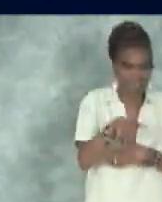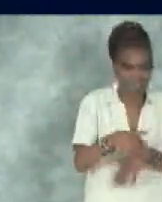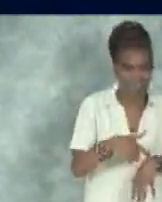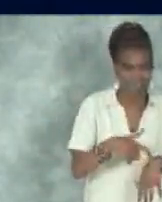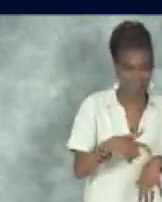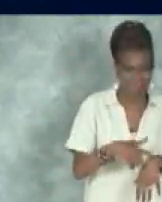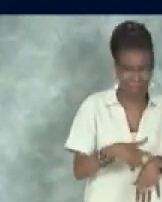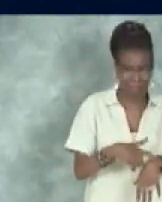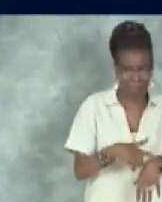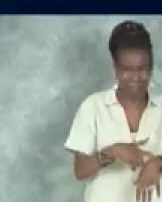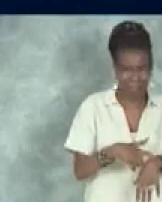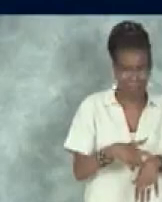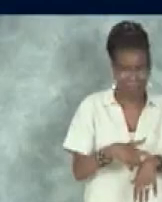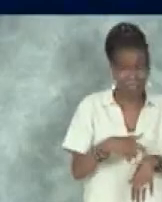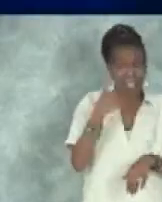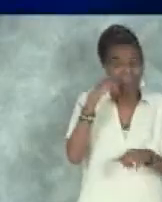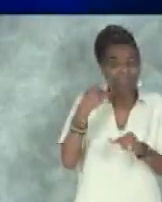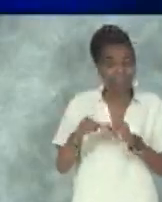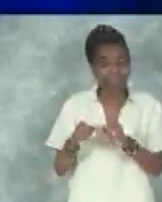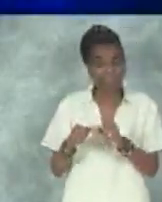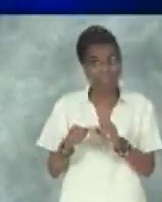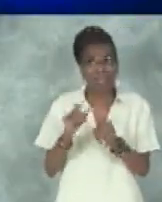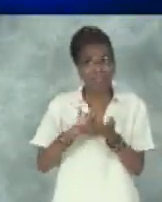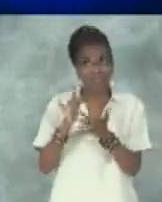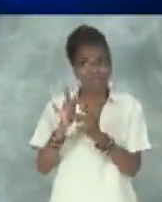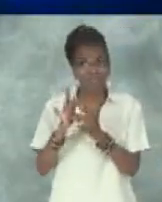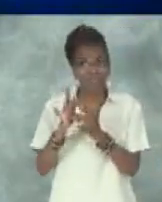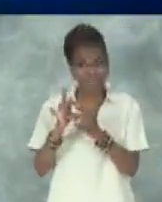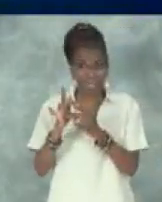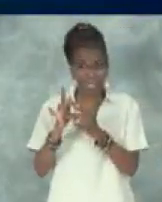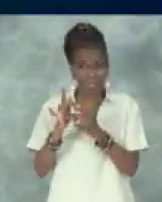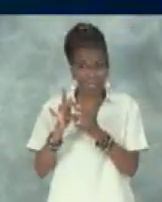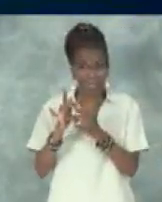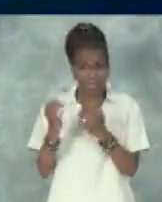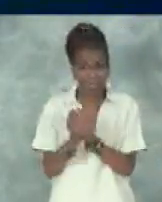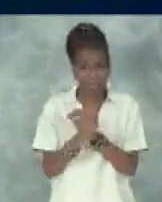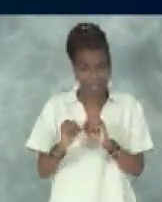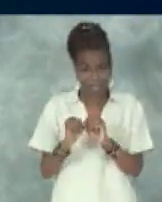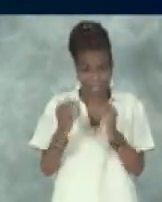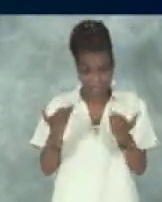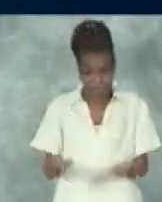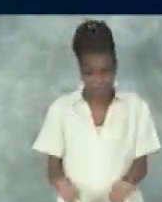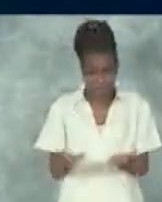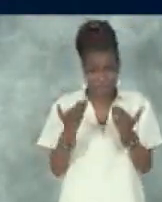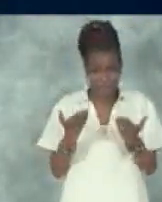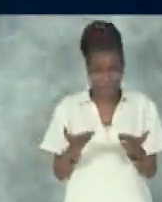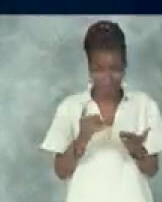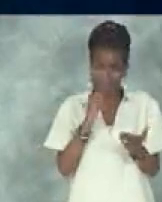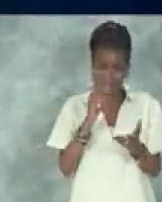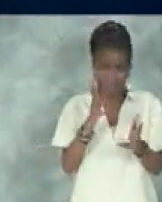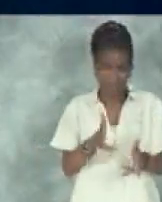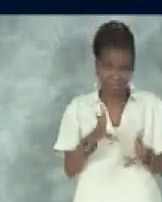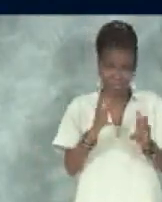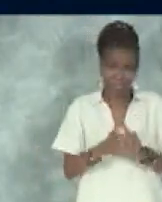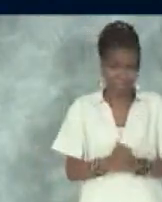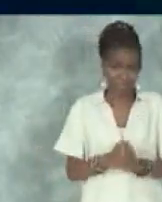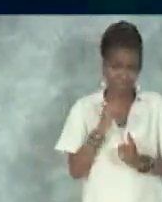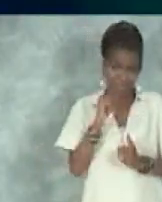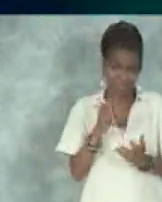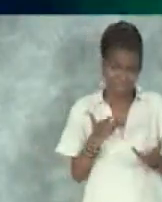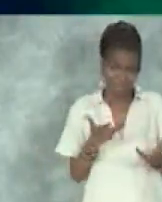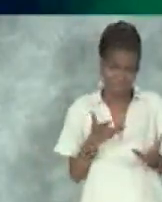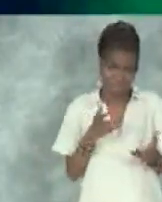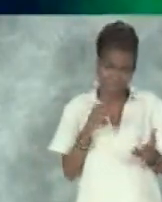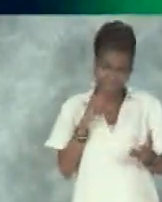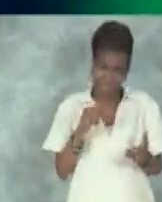the one who brought you right here. And if he is the one that brought you here, he's not going to let this thing kill you. He's